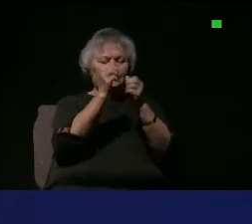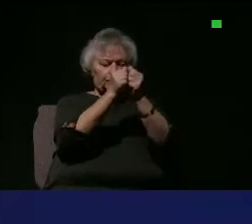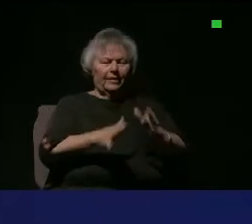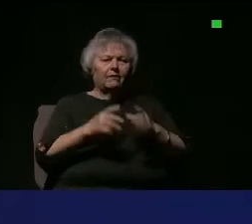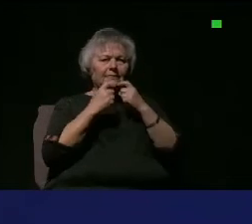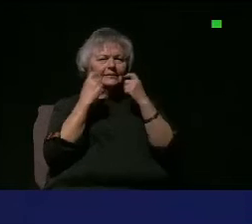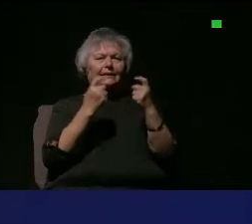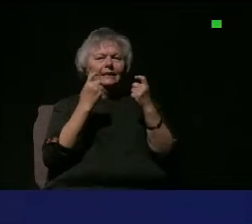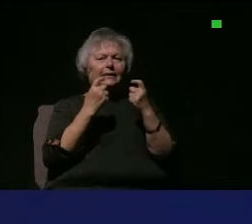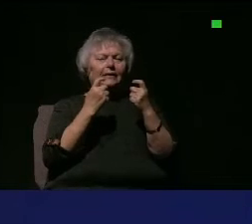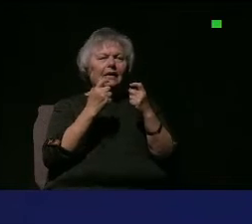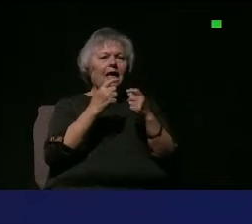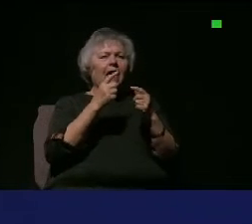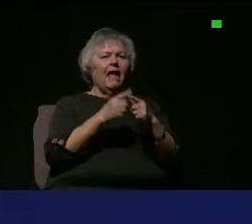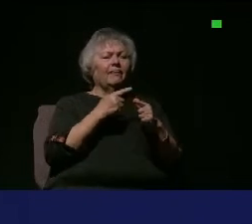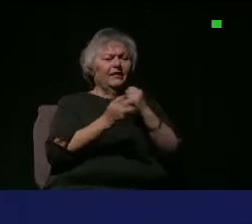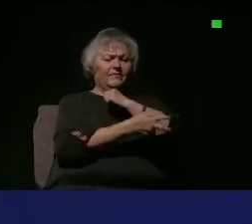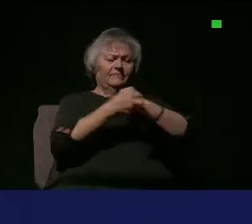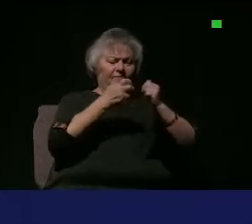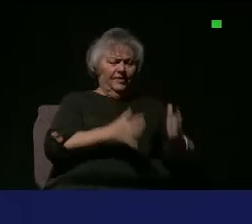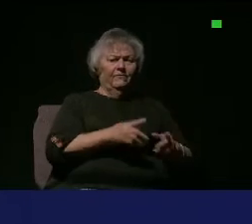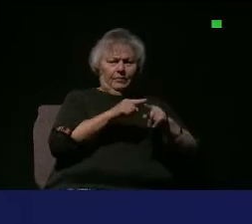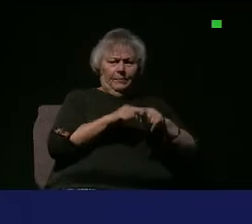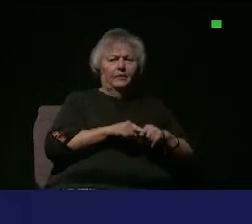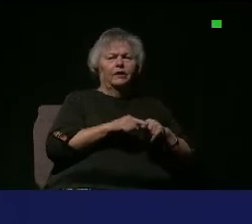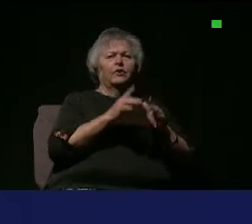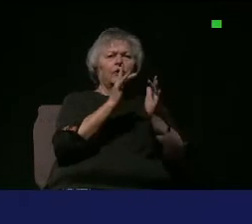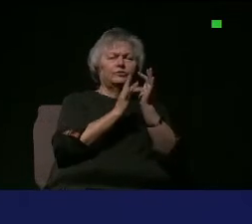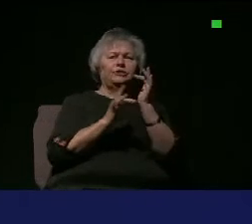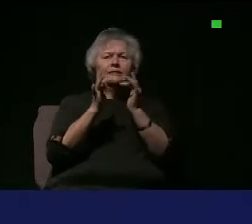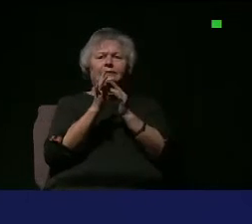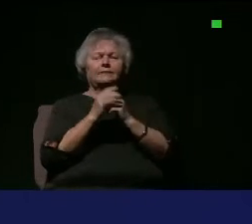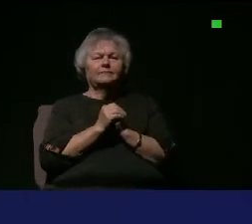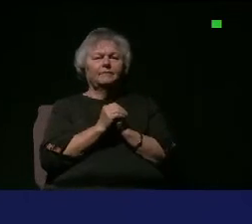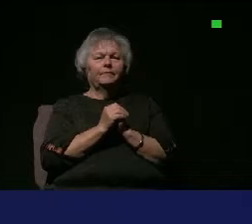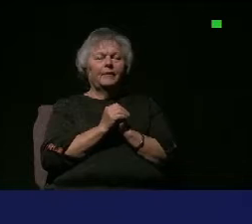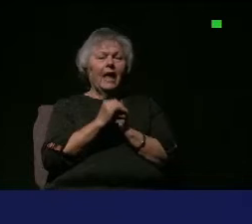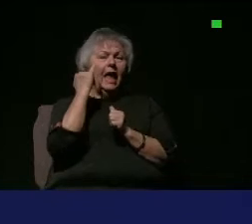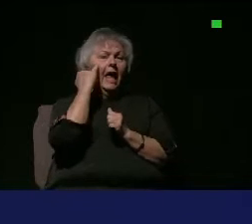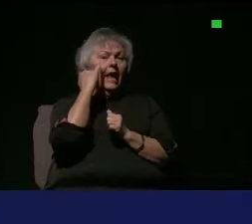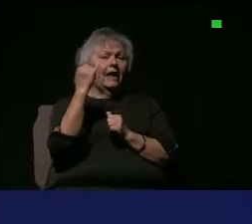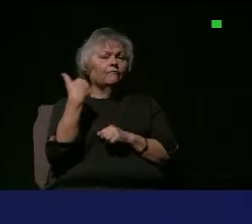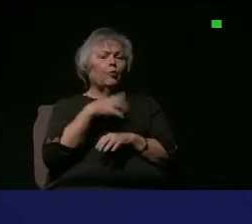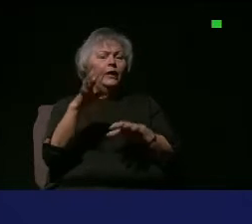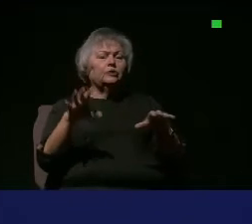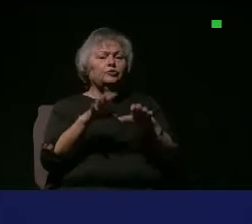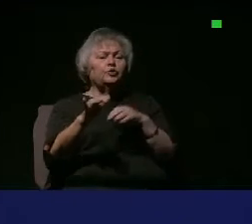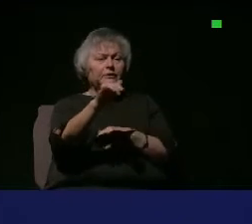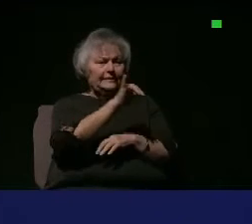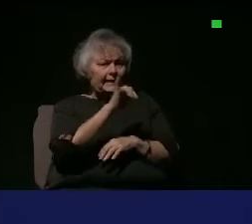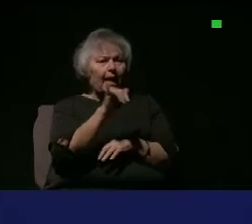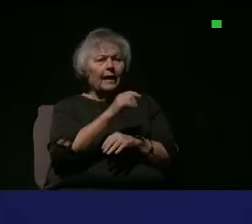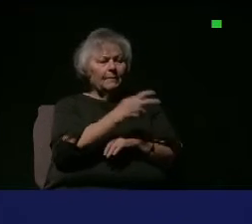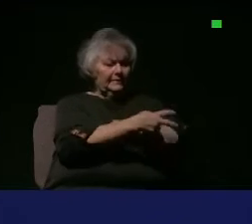beyond the grave. And if we do that, we'll be born again. If we do what this thief